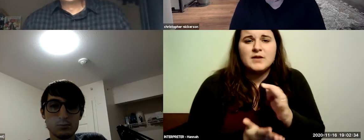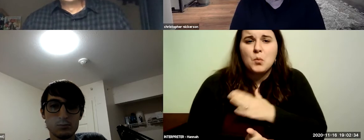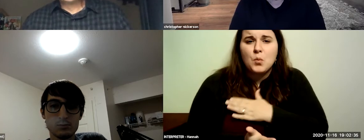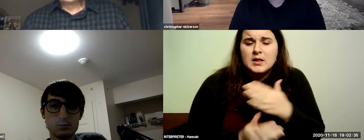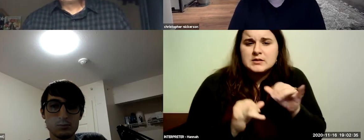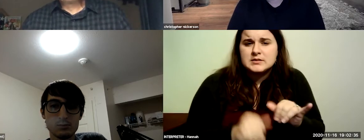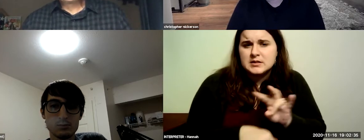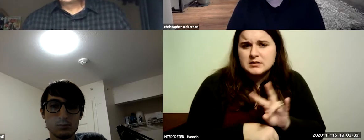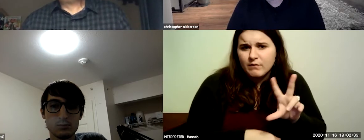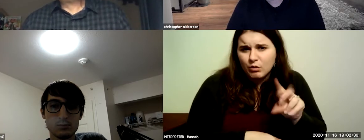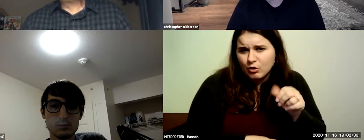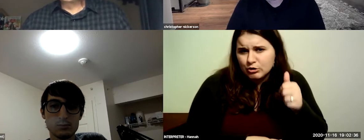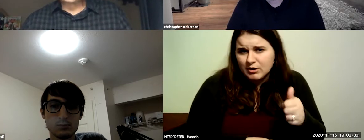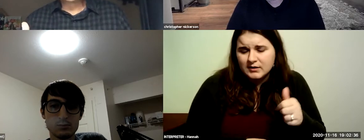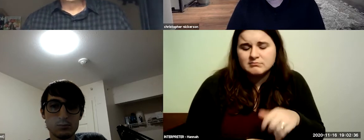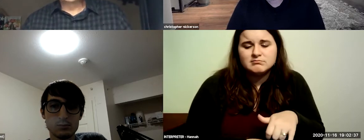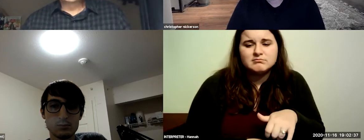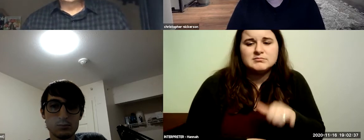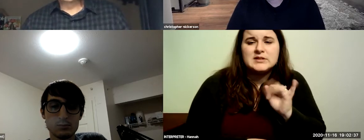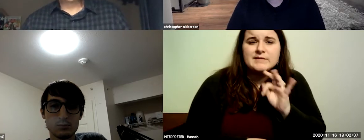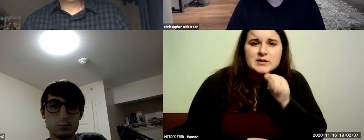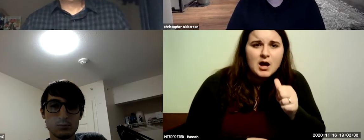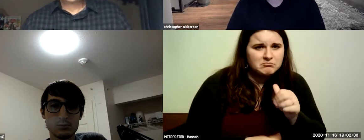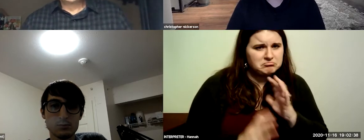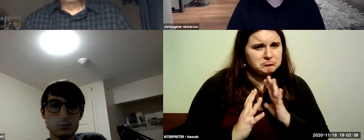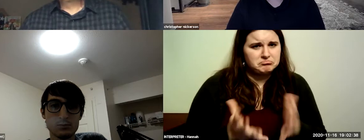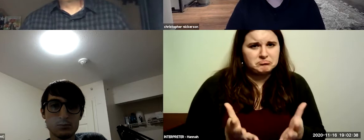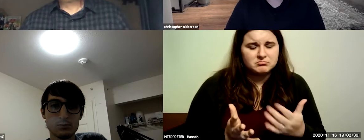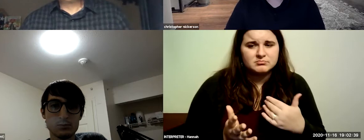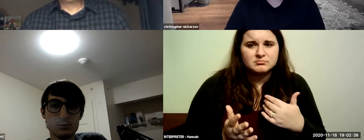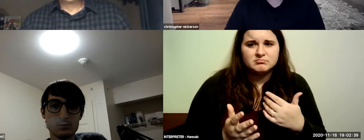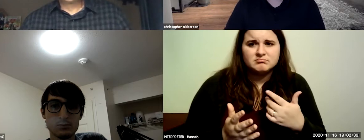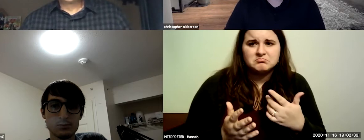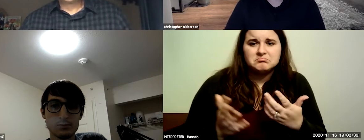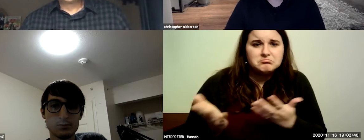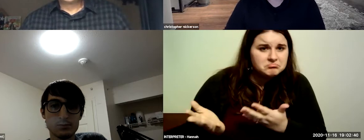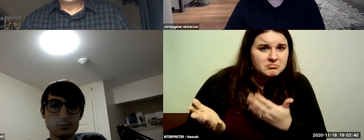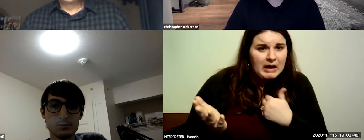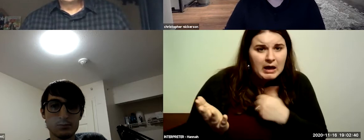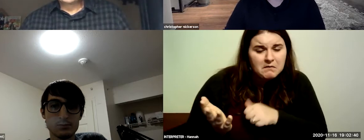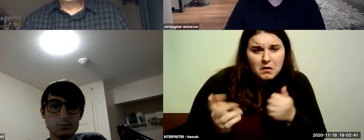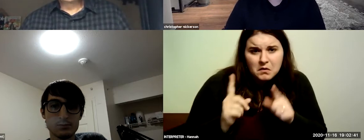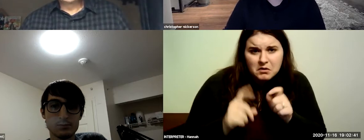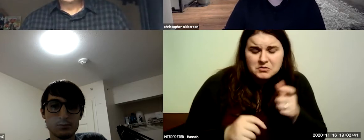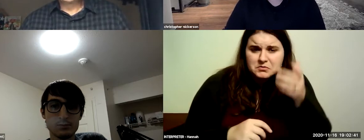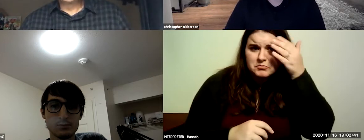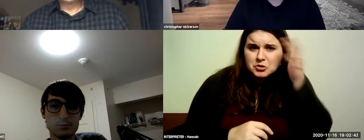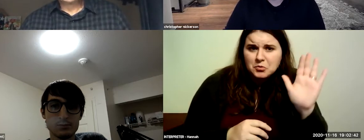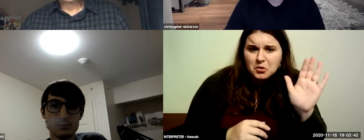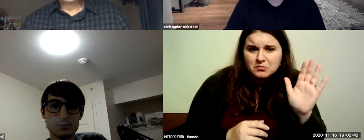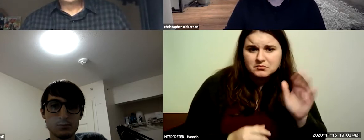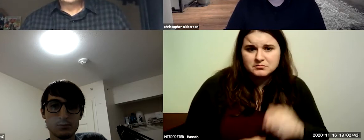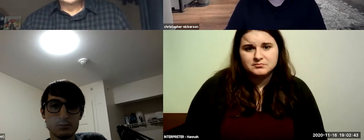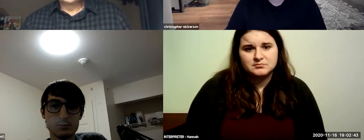7:30, and if there are more questions, obviously, I don't want to push it, but we'd love to have you stay.